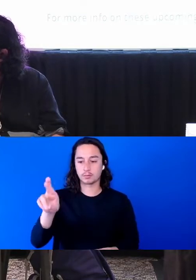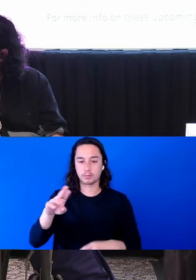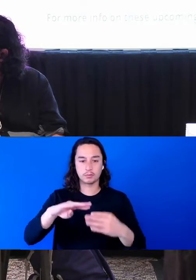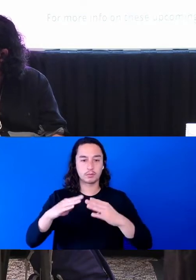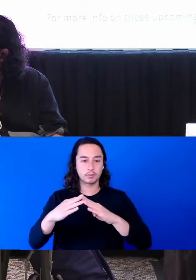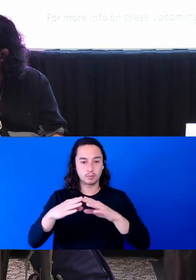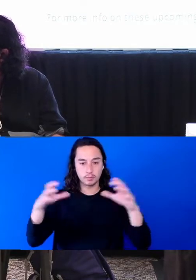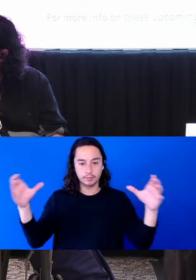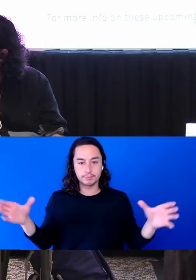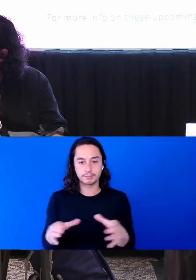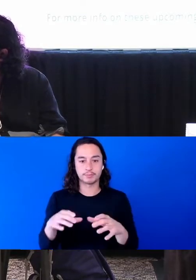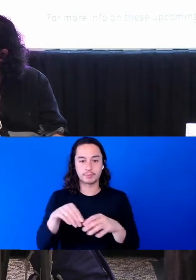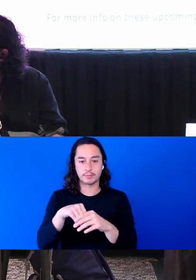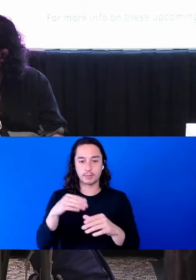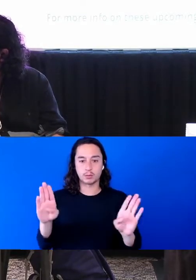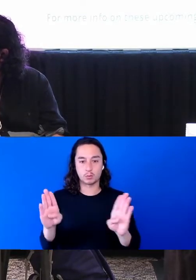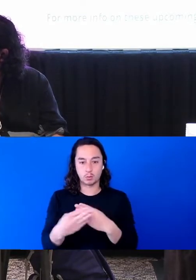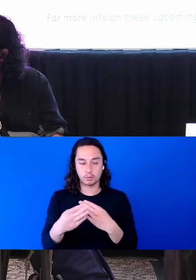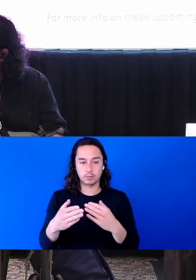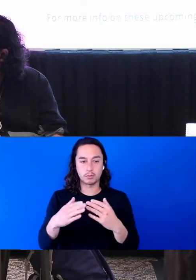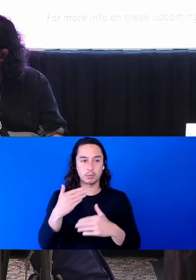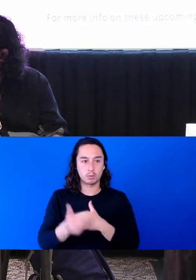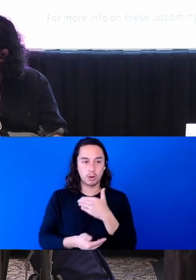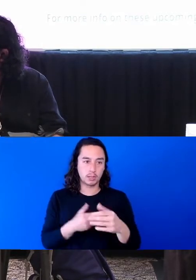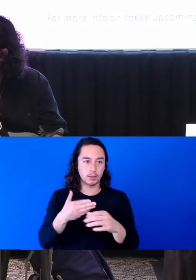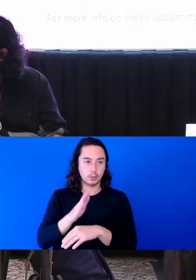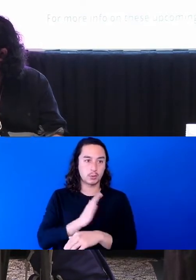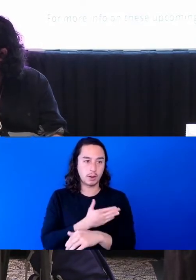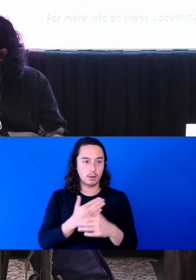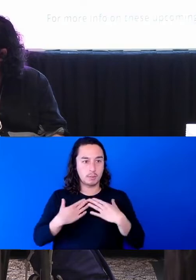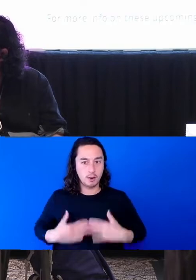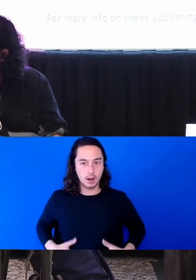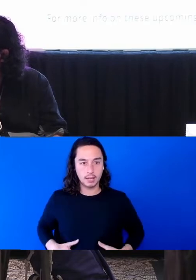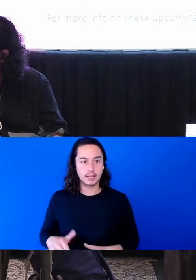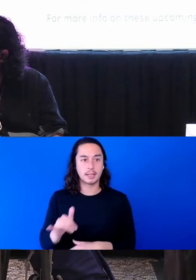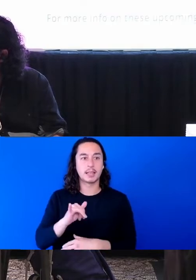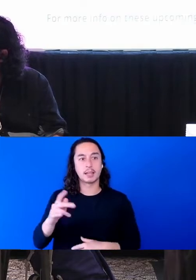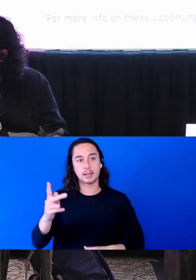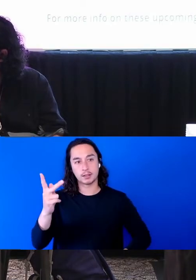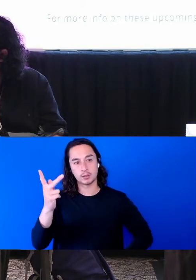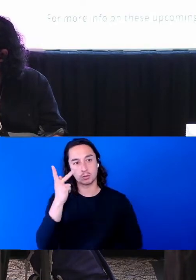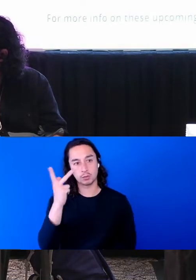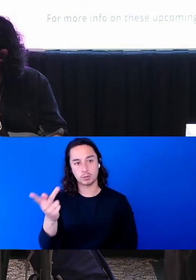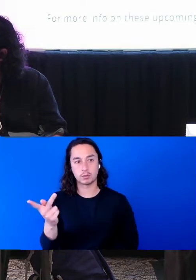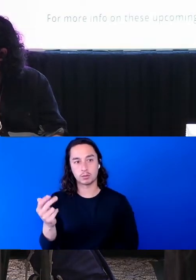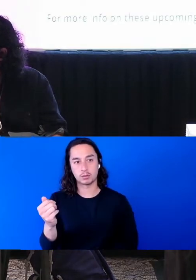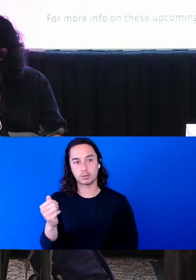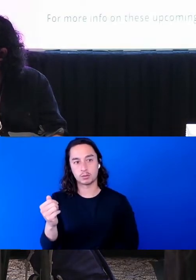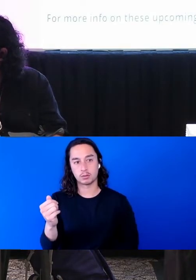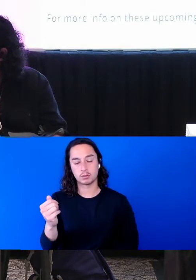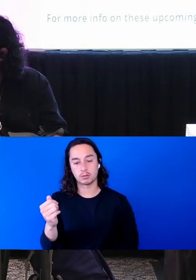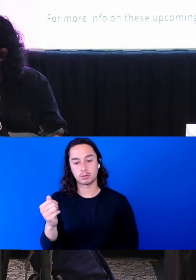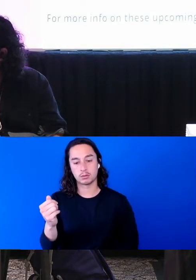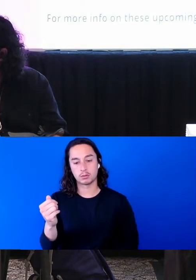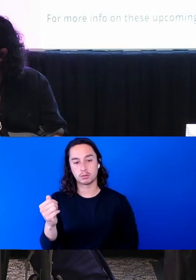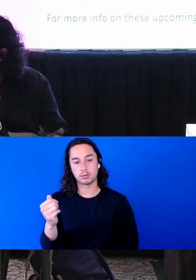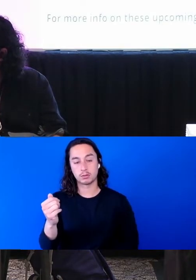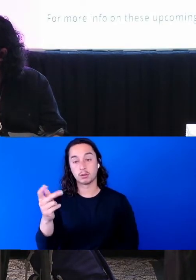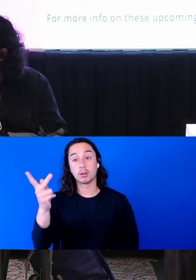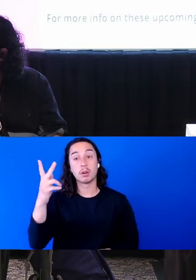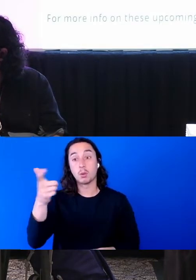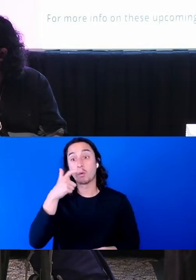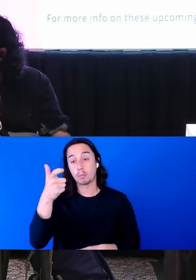like processing through our bodies this history in some way. Like, witnesses process through the body, performers process through the body. And so we're all like figuring